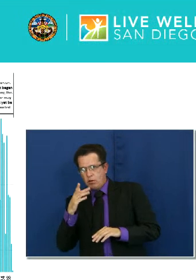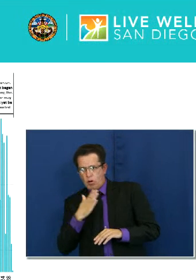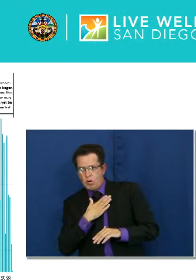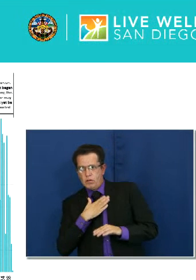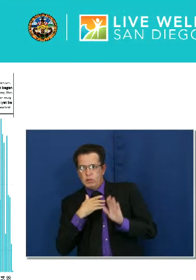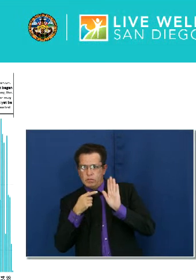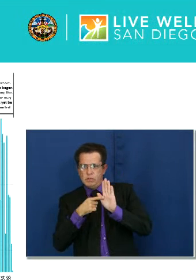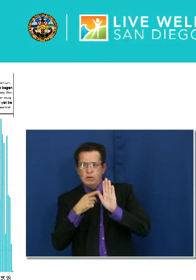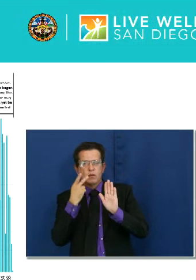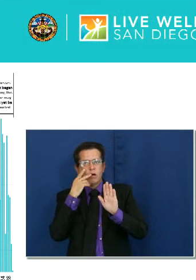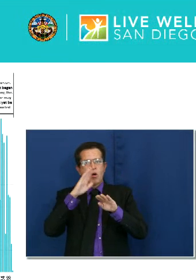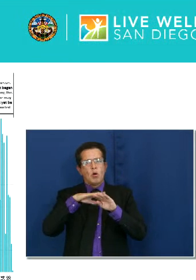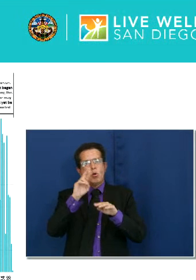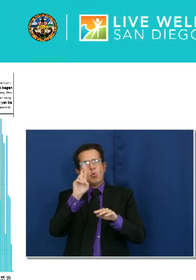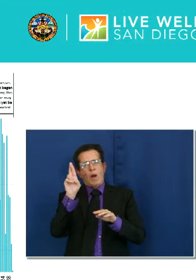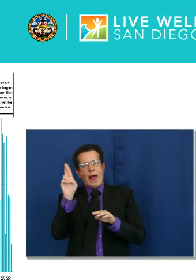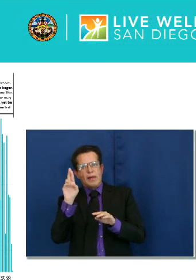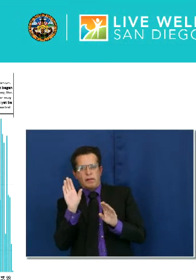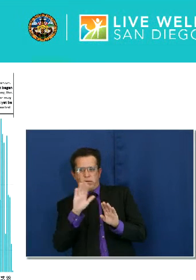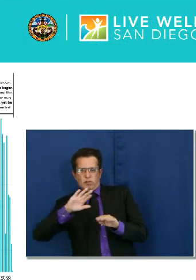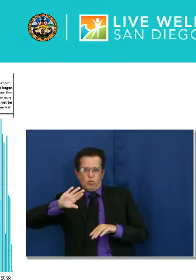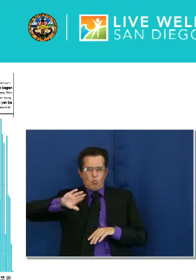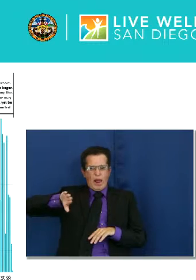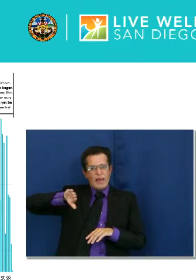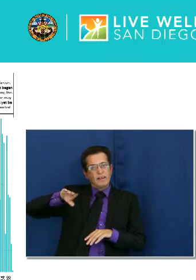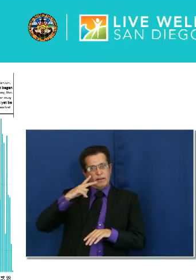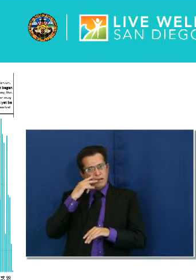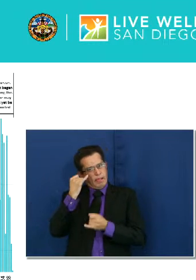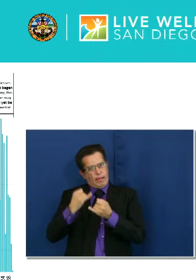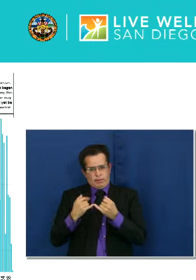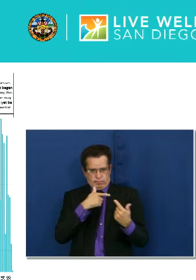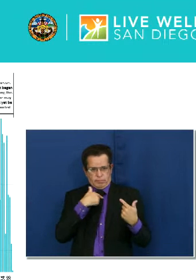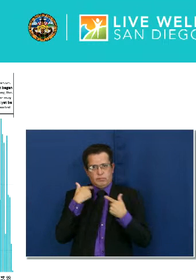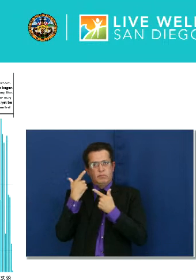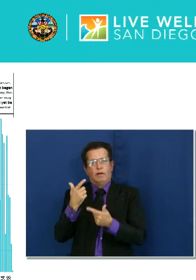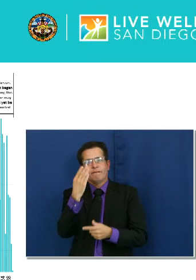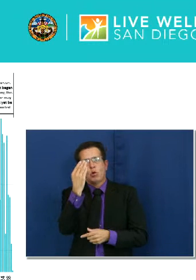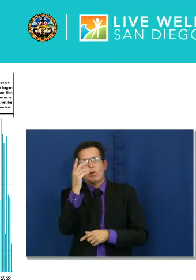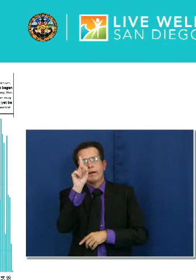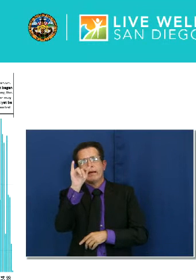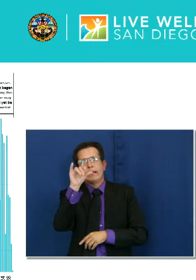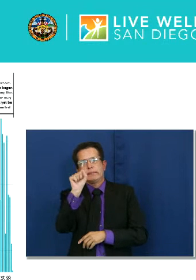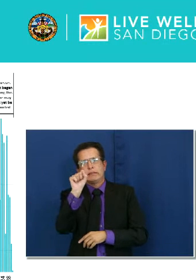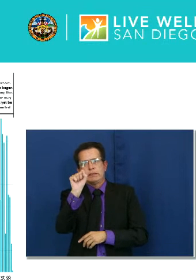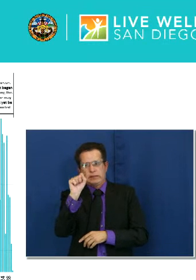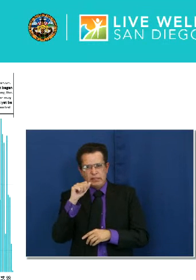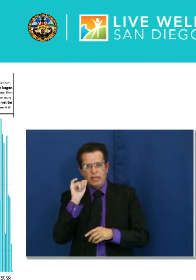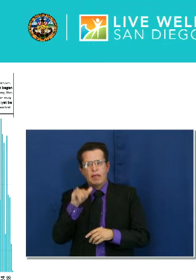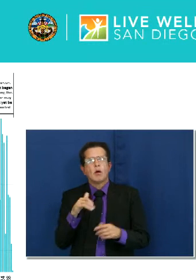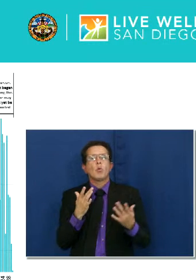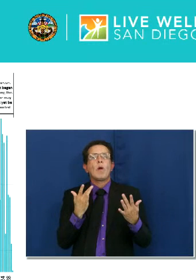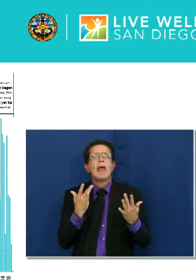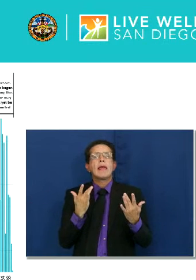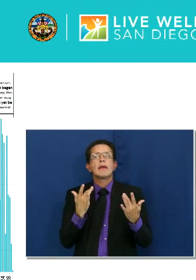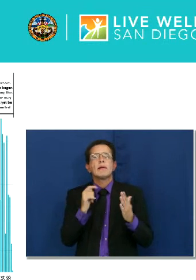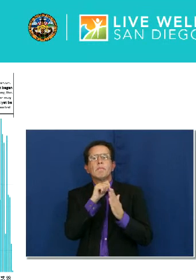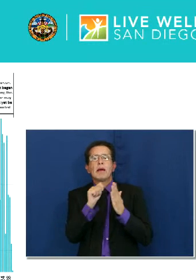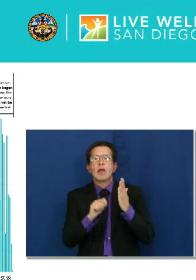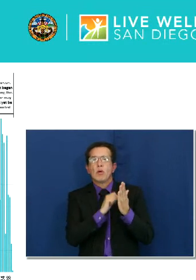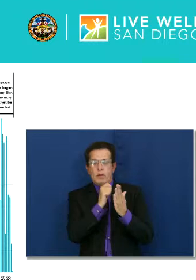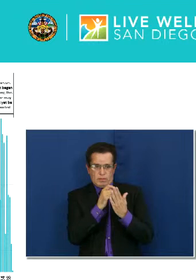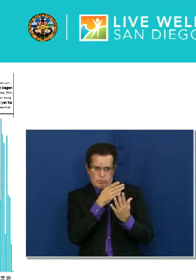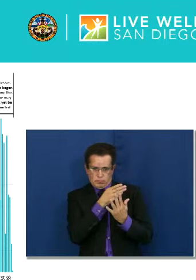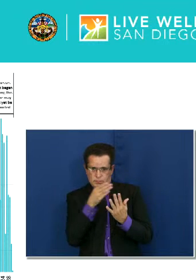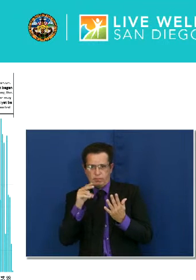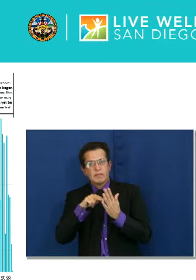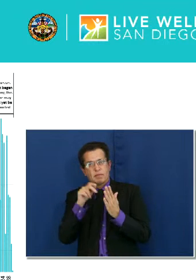attention to the far right, the last 14 days is the incubation period, which means more cases can occur.